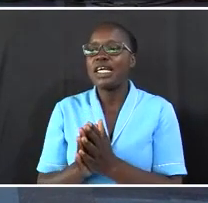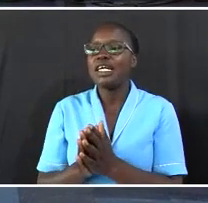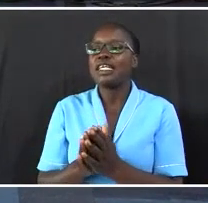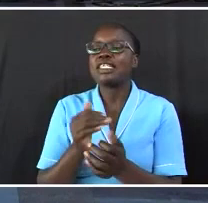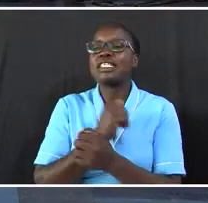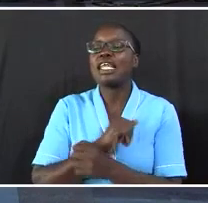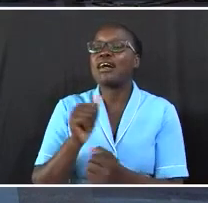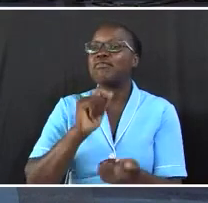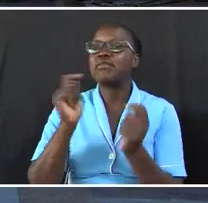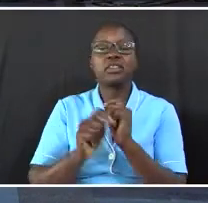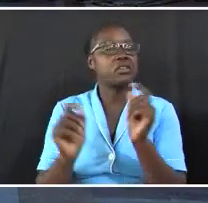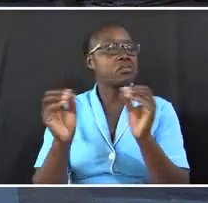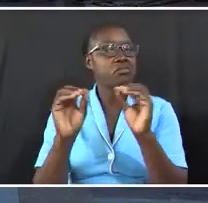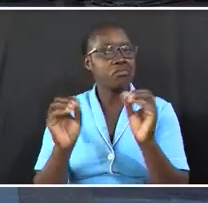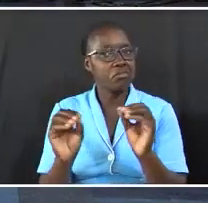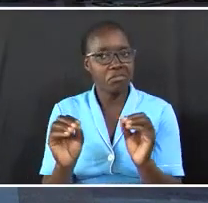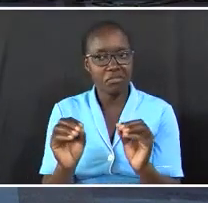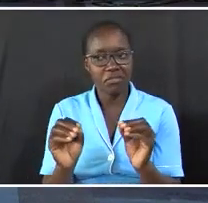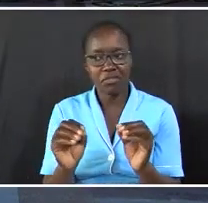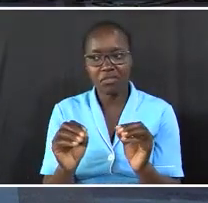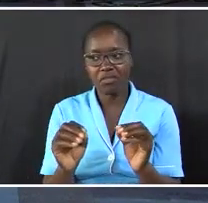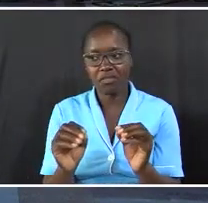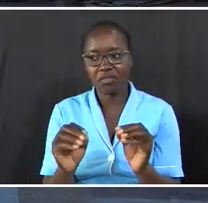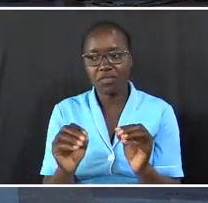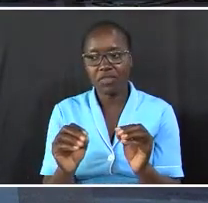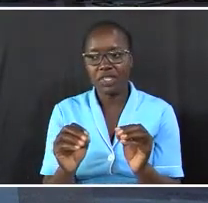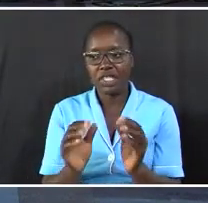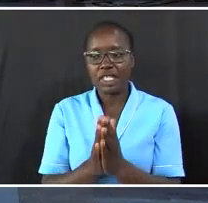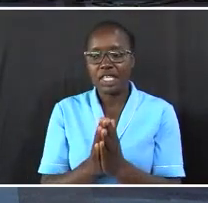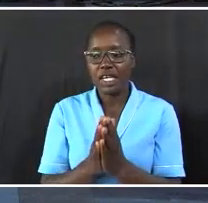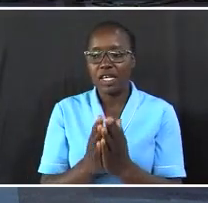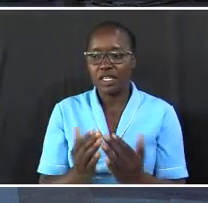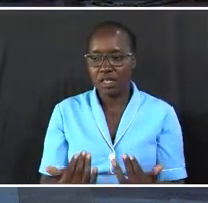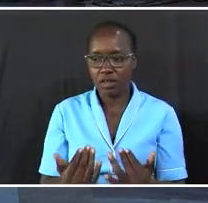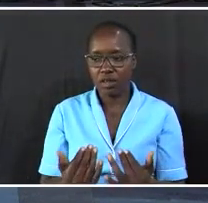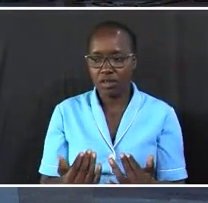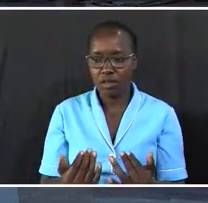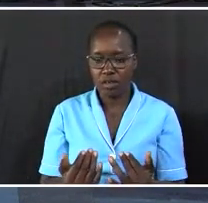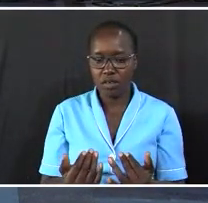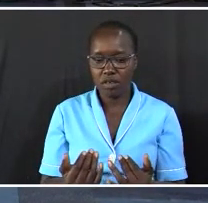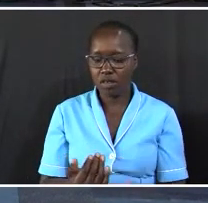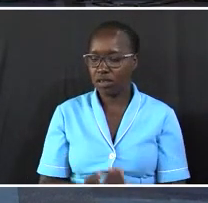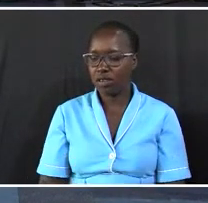ever changes. Amen? Now,